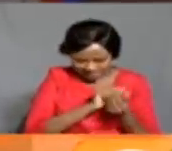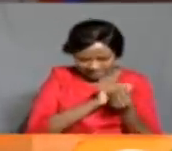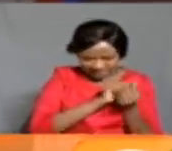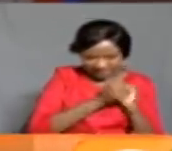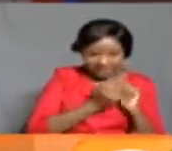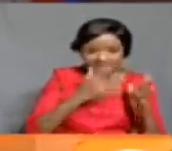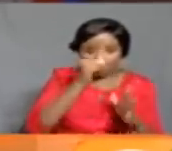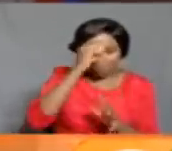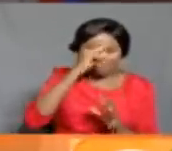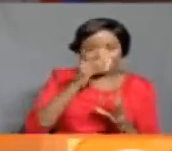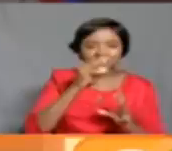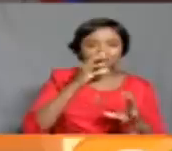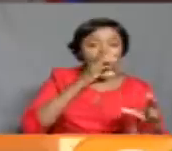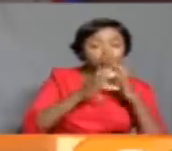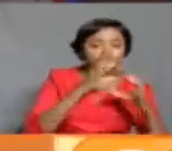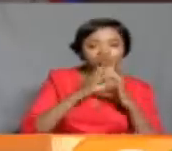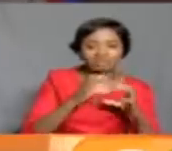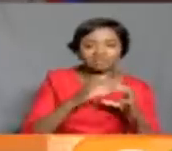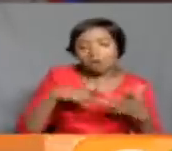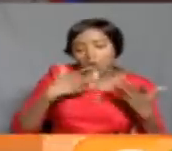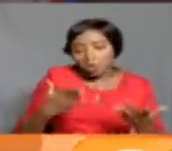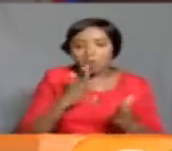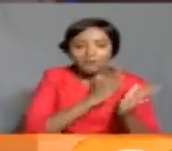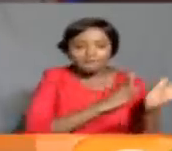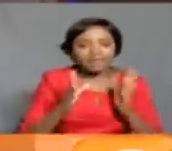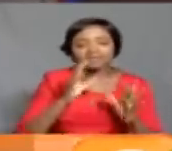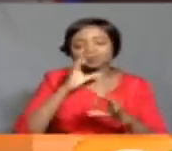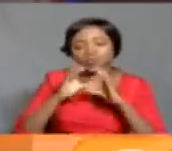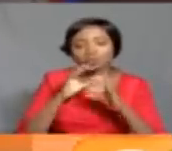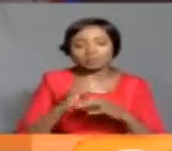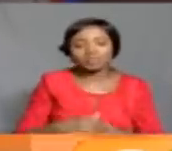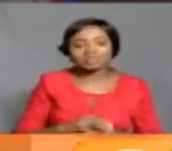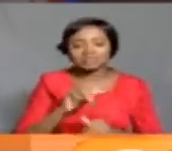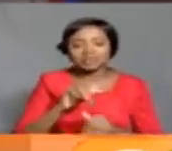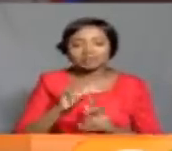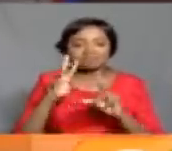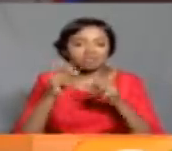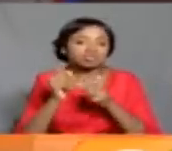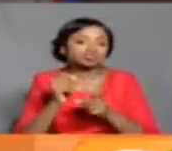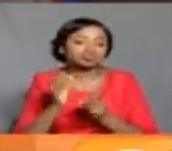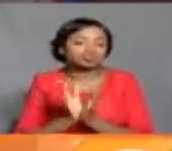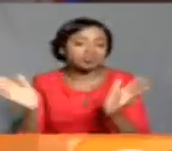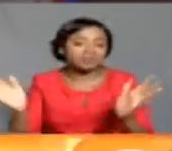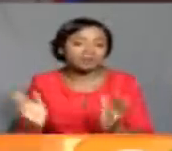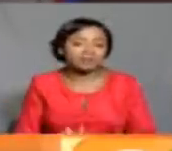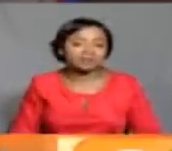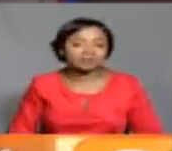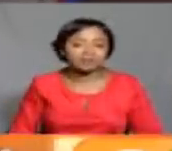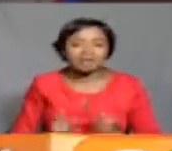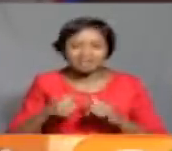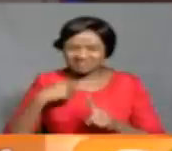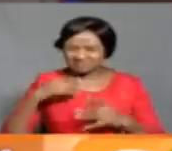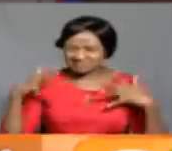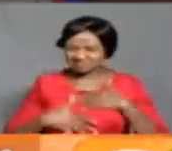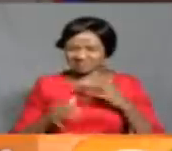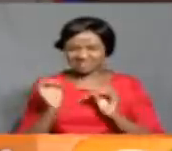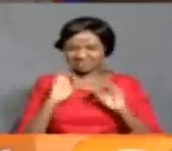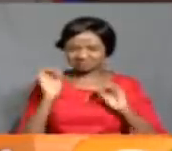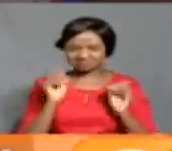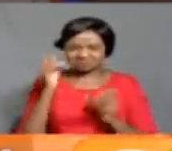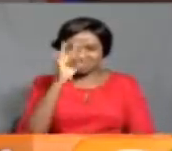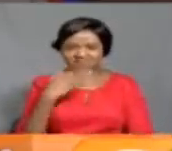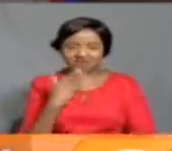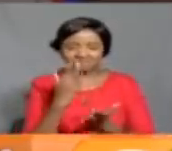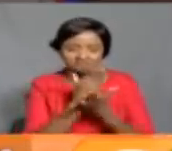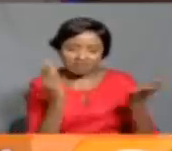the government is communicating or wants to communicate issues to the public. And I wouldn't be surprised if there could be a few more